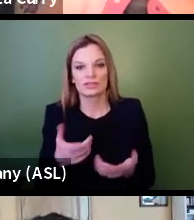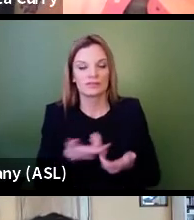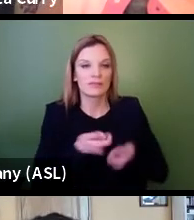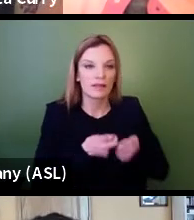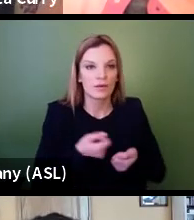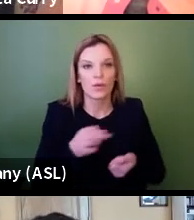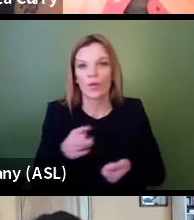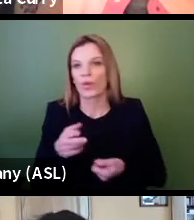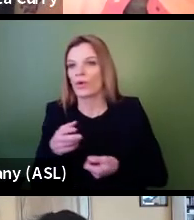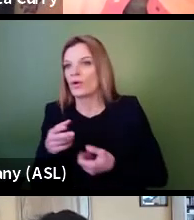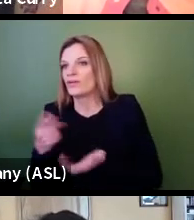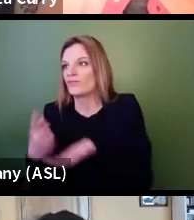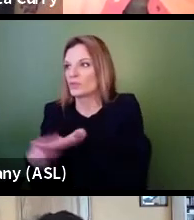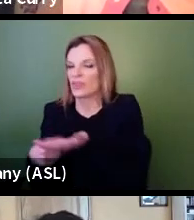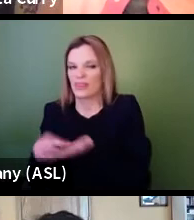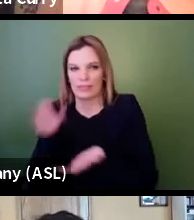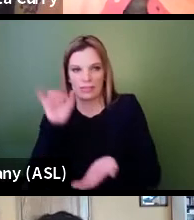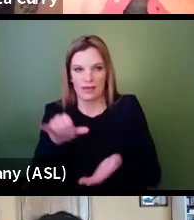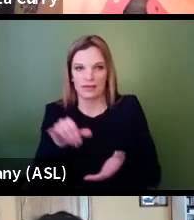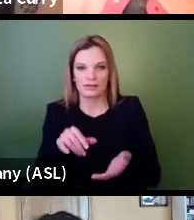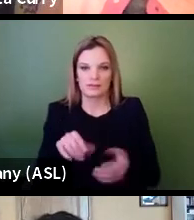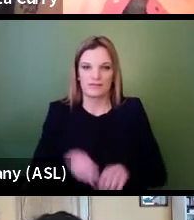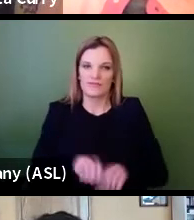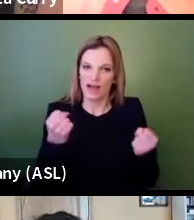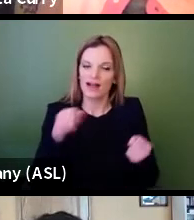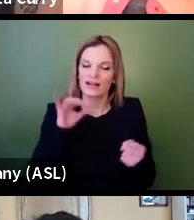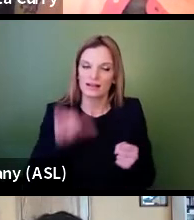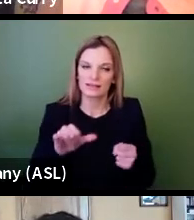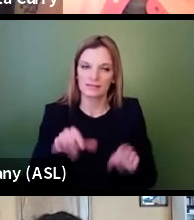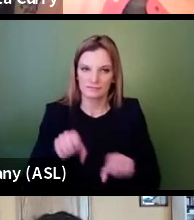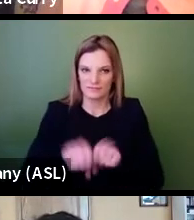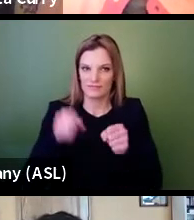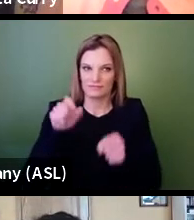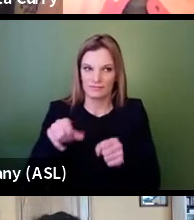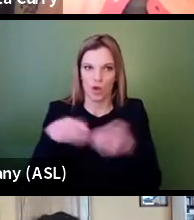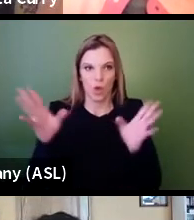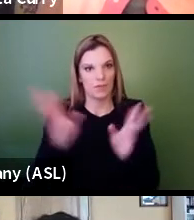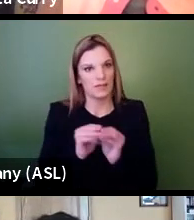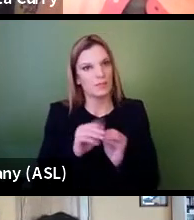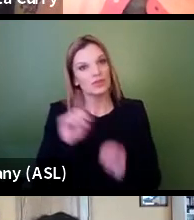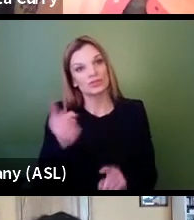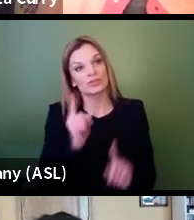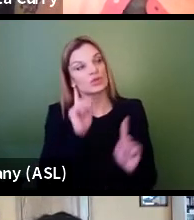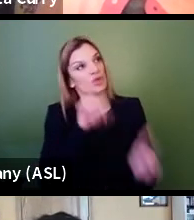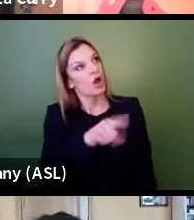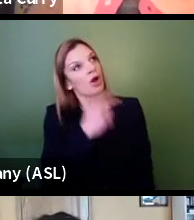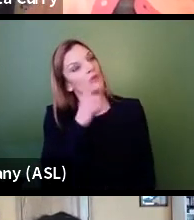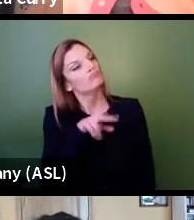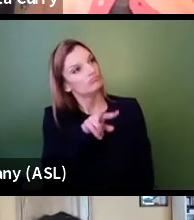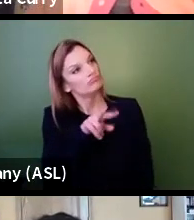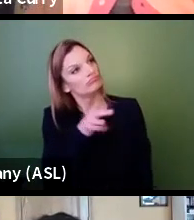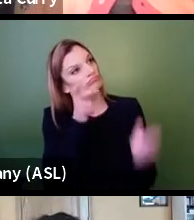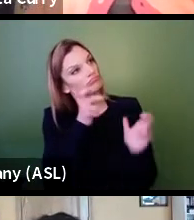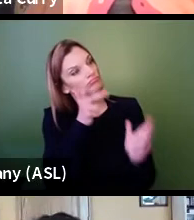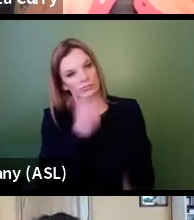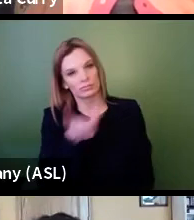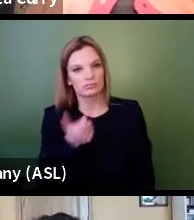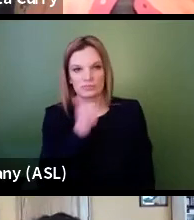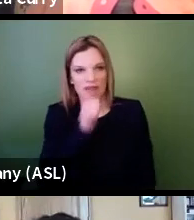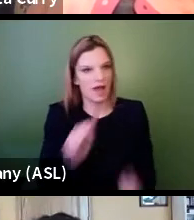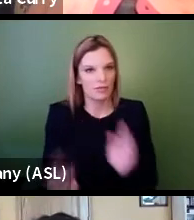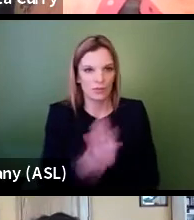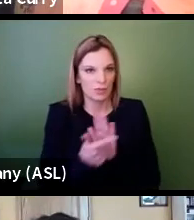is what would control an open meeting act violation. So just merely attending something to gather information would not be prohibitive. And I'll lay that all